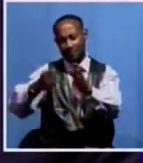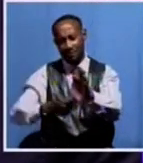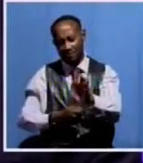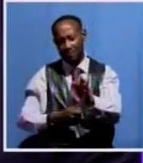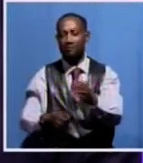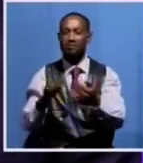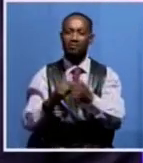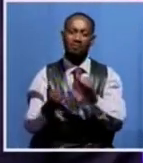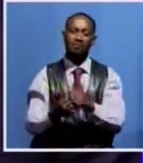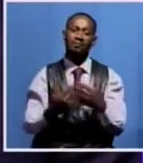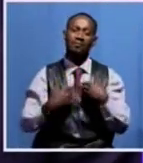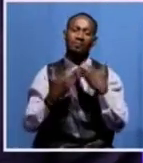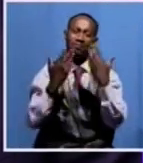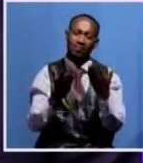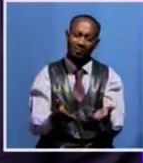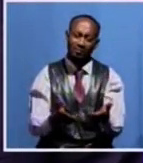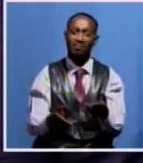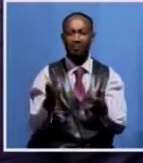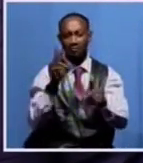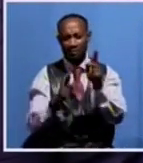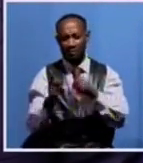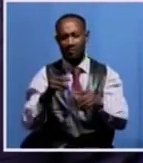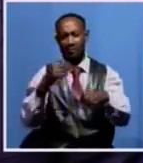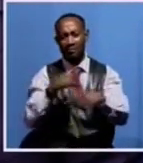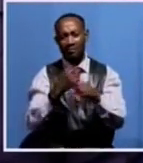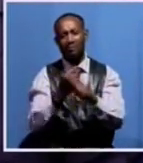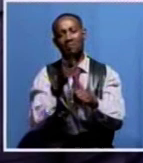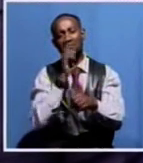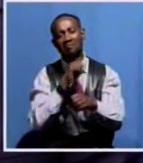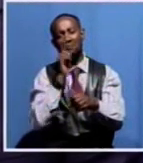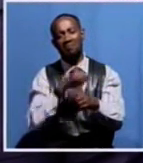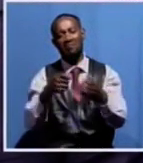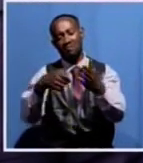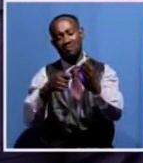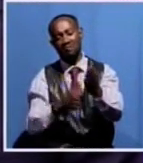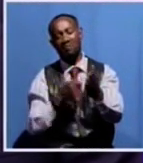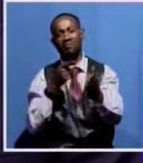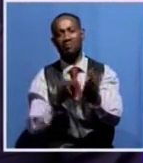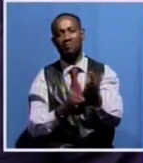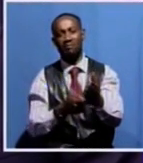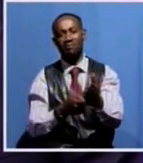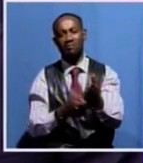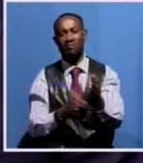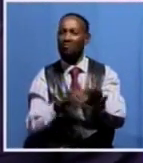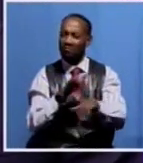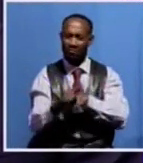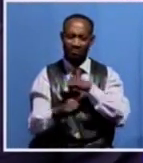problem. When people are duplicating invoices, when people are cheating. So, for example, now,